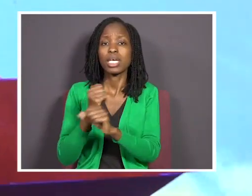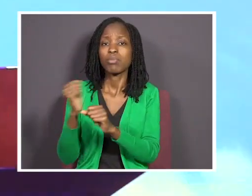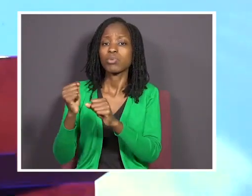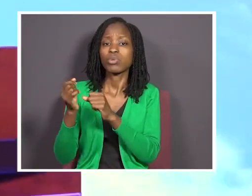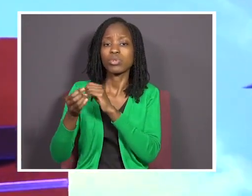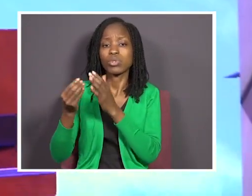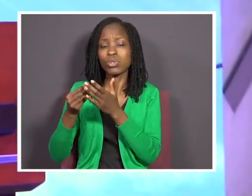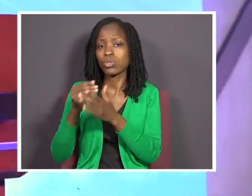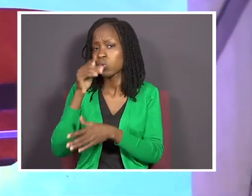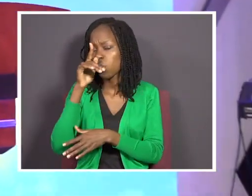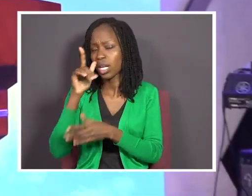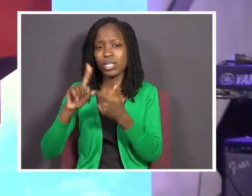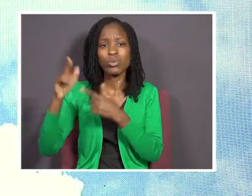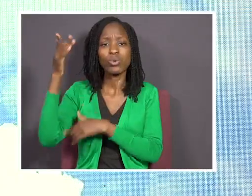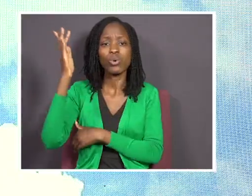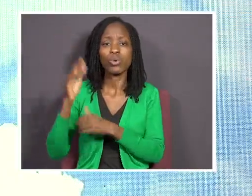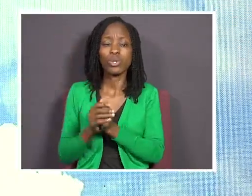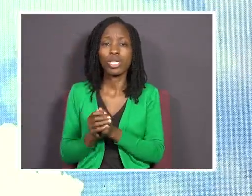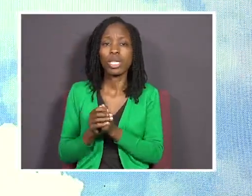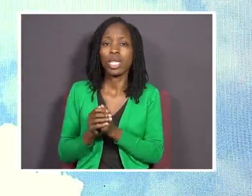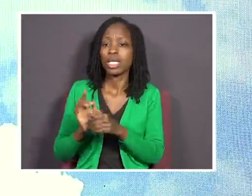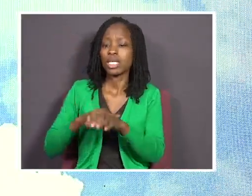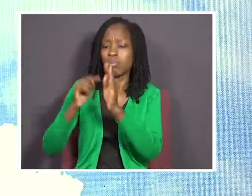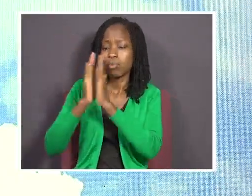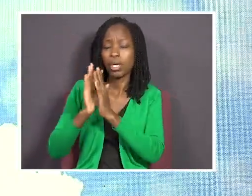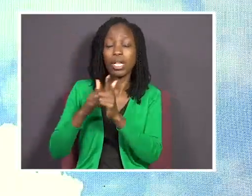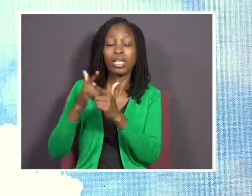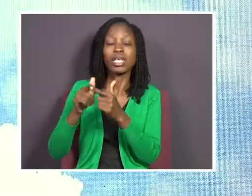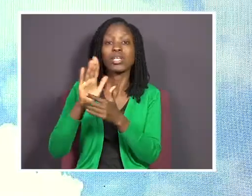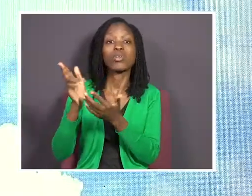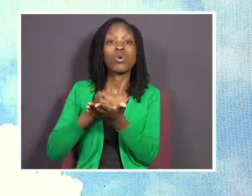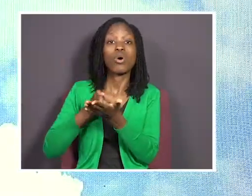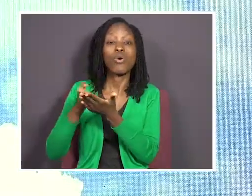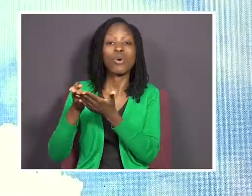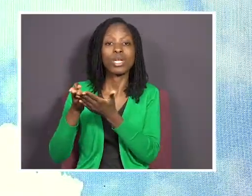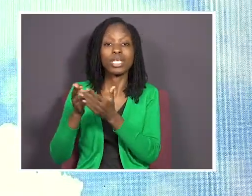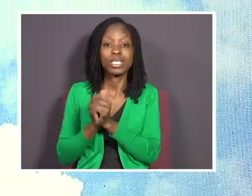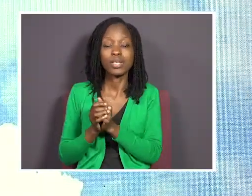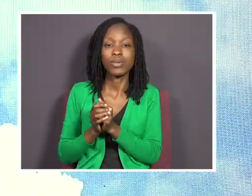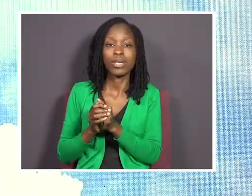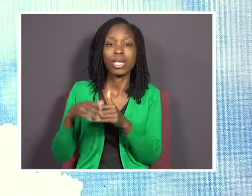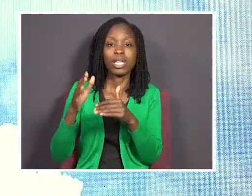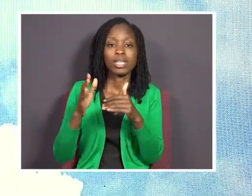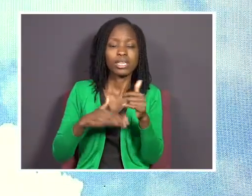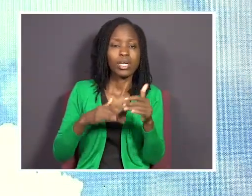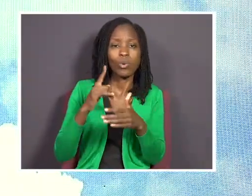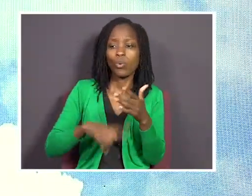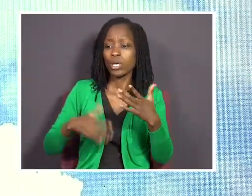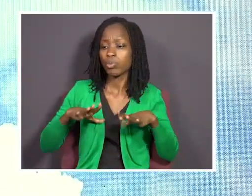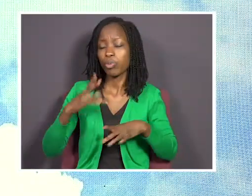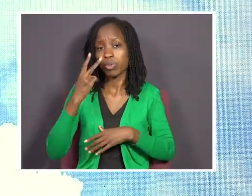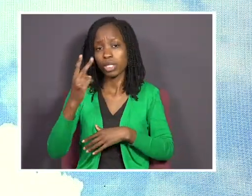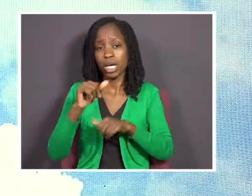to. So you tend to be more honest in prayer than, you know, what people may see of you,